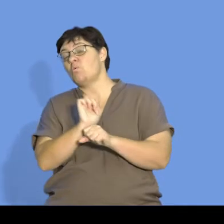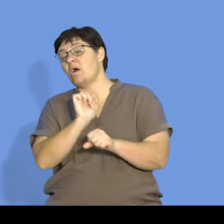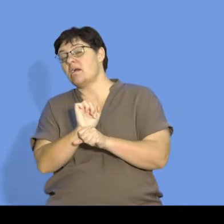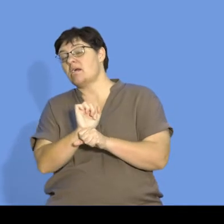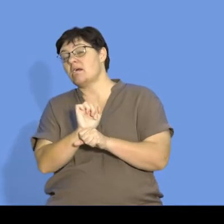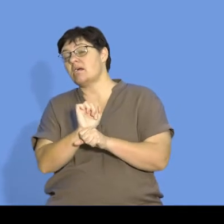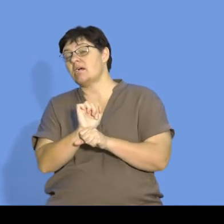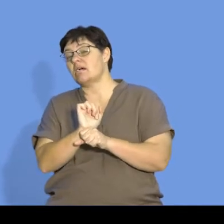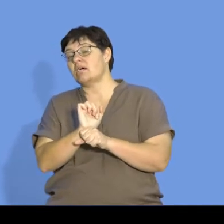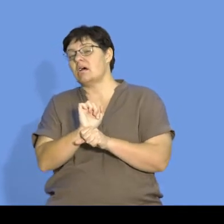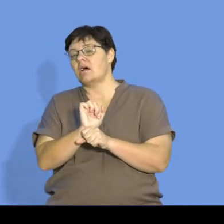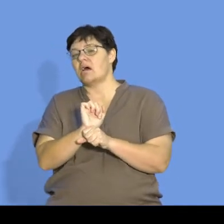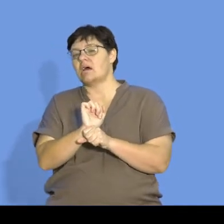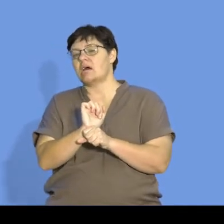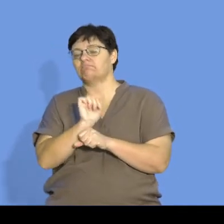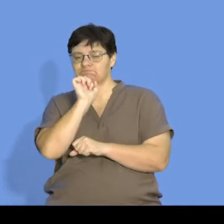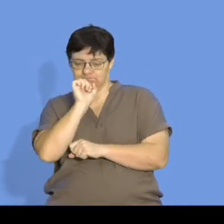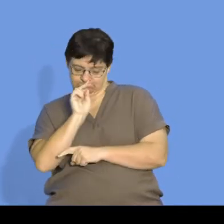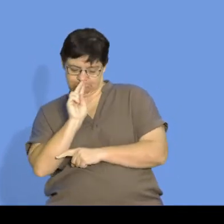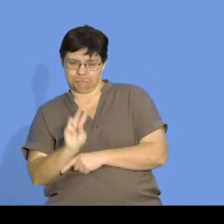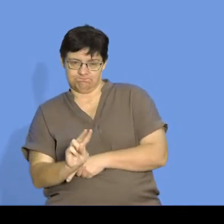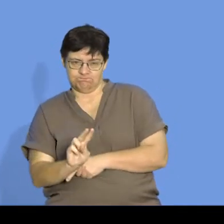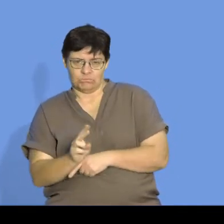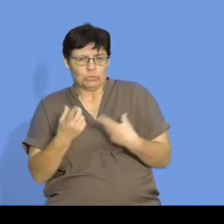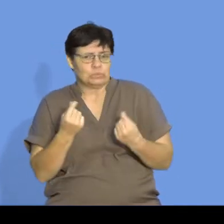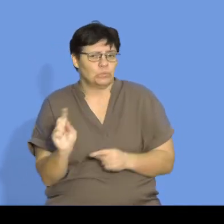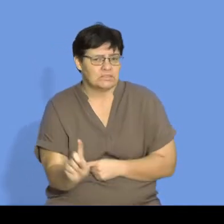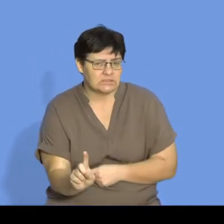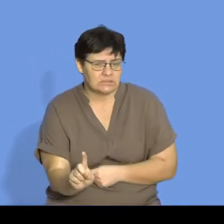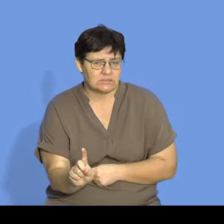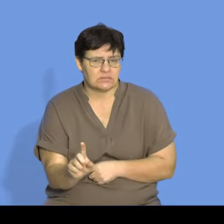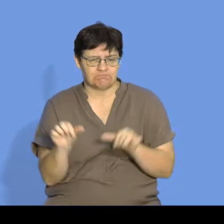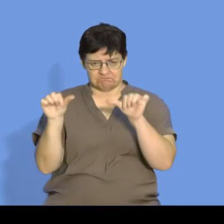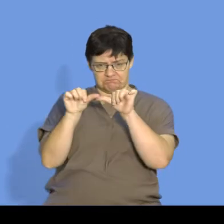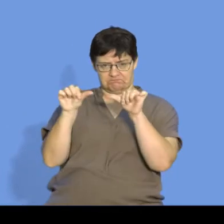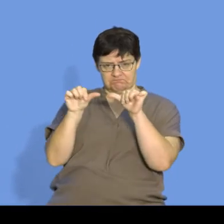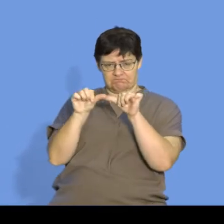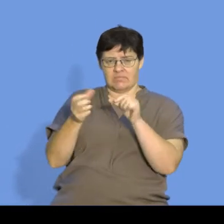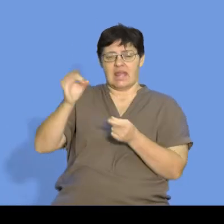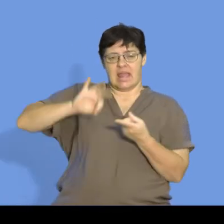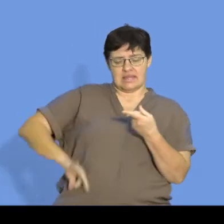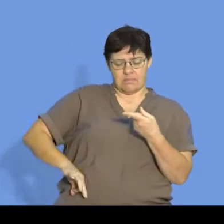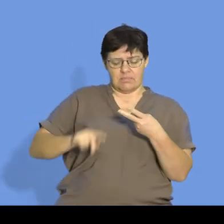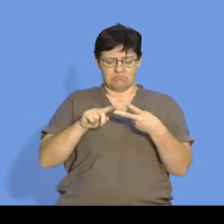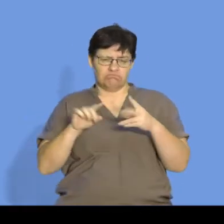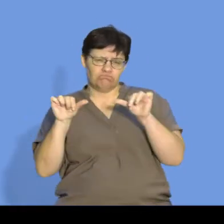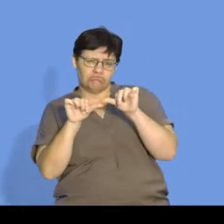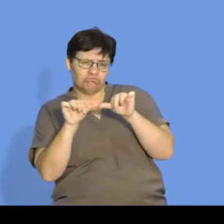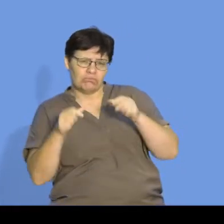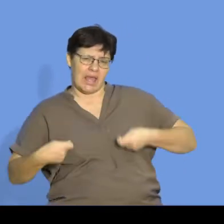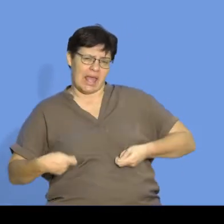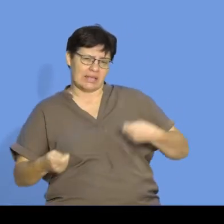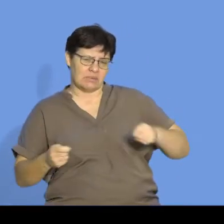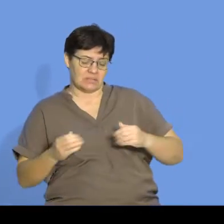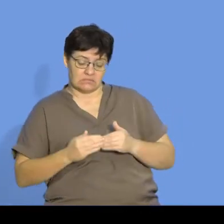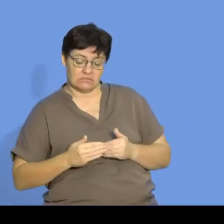operations. By doing what? By looking out for the estimated incomes and expenses for